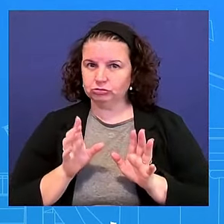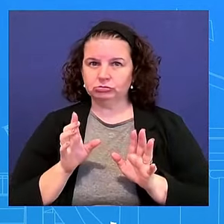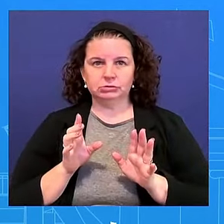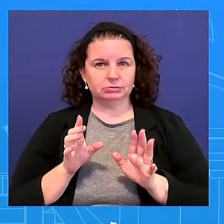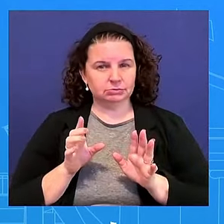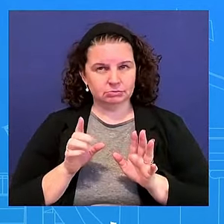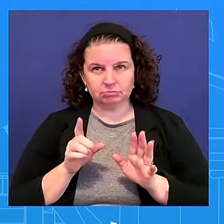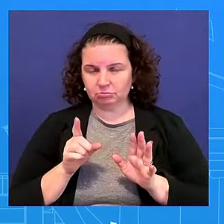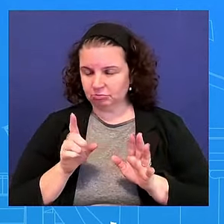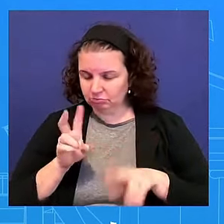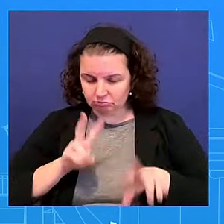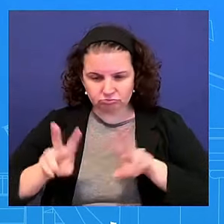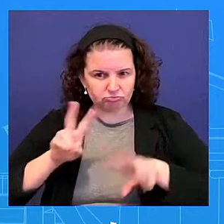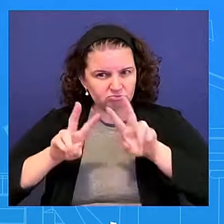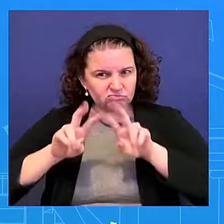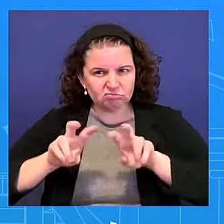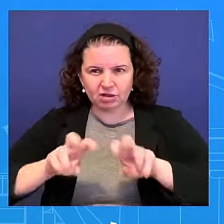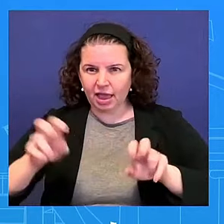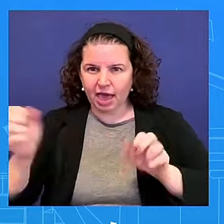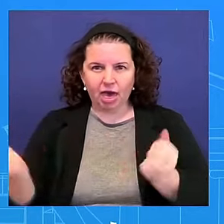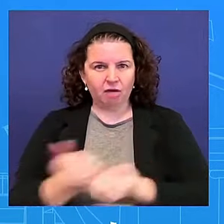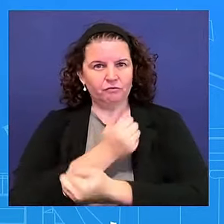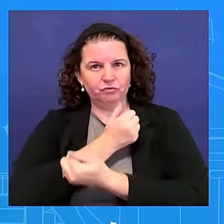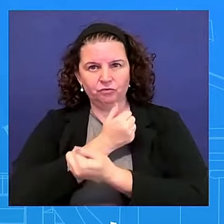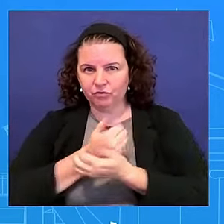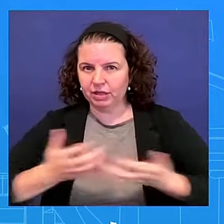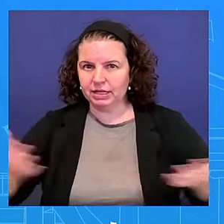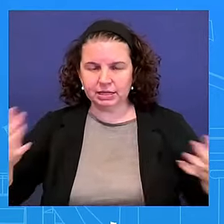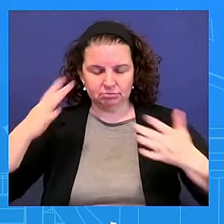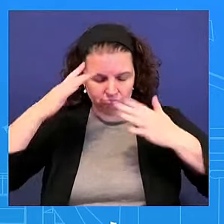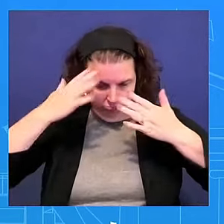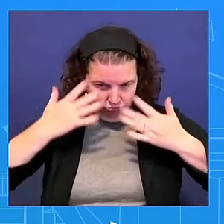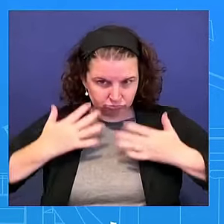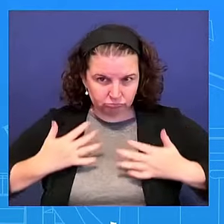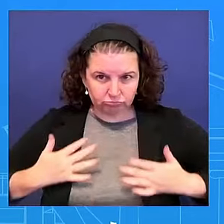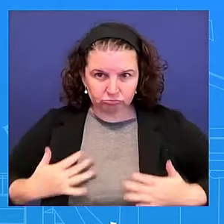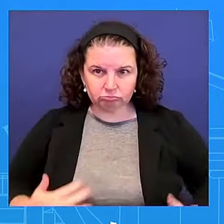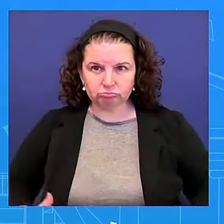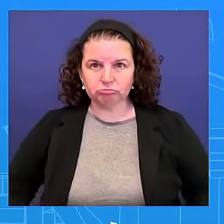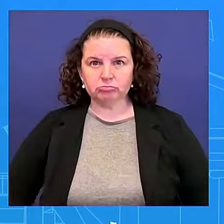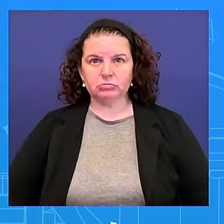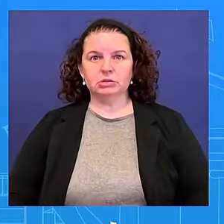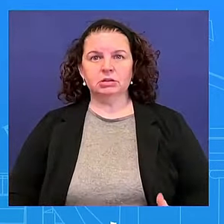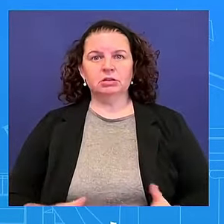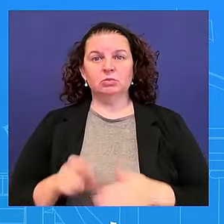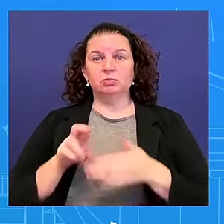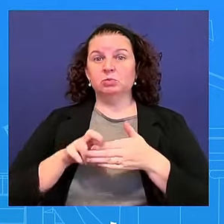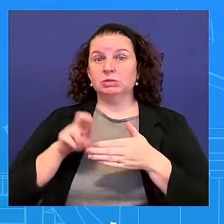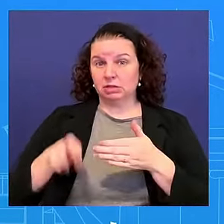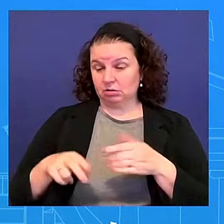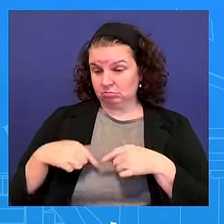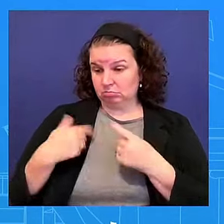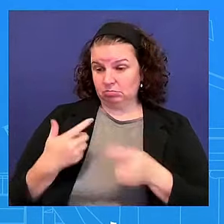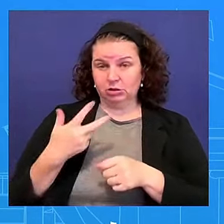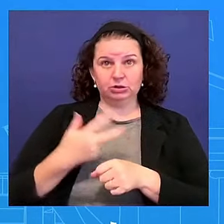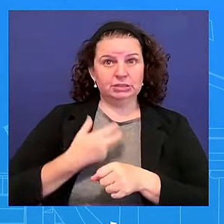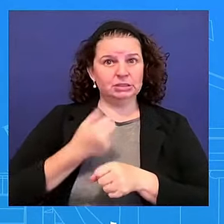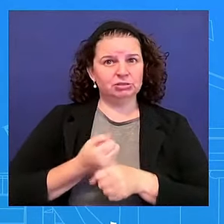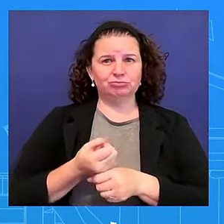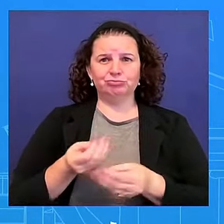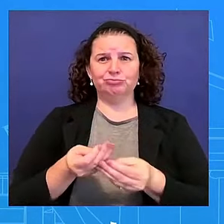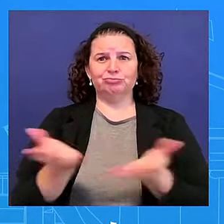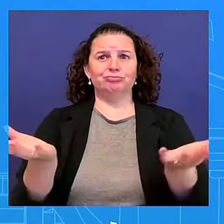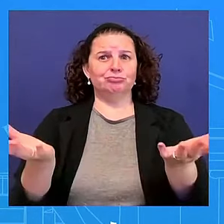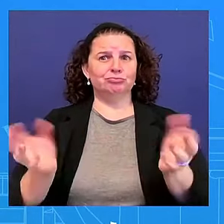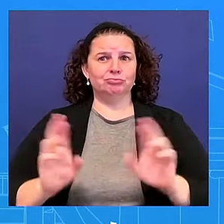physical. We've shown the results of those physicals this past 3 years. We showed it just 4 months ago. And it